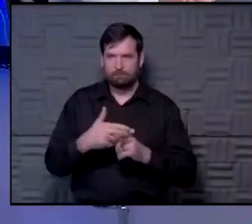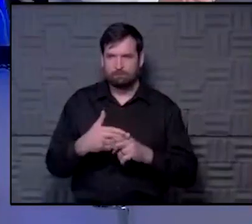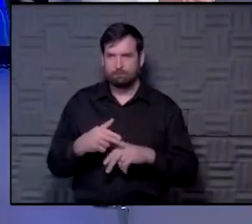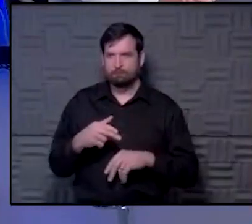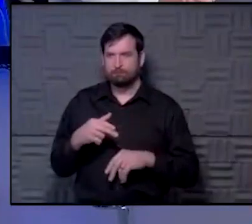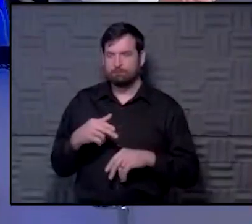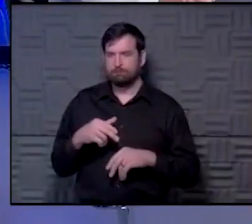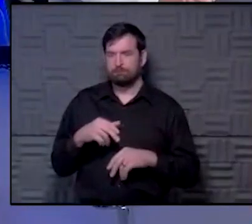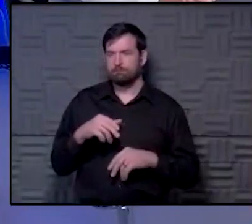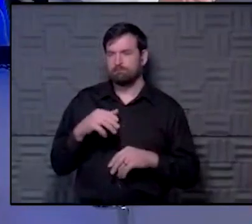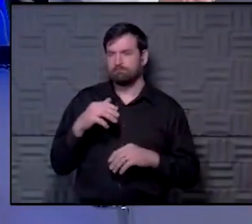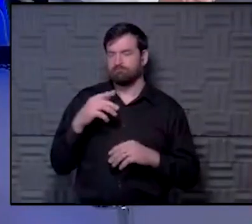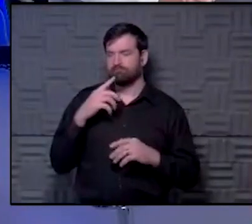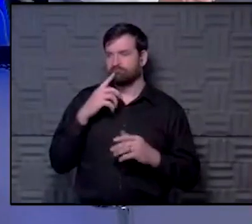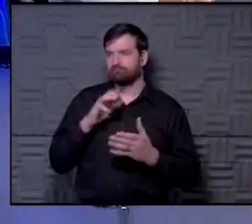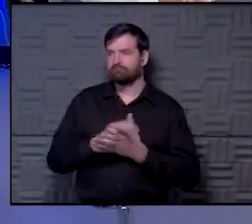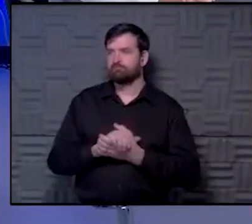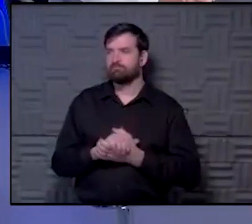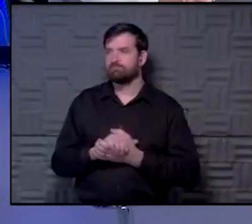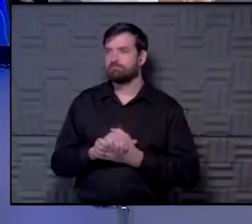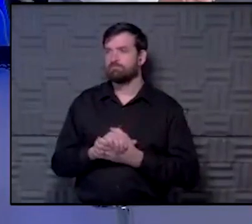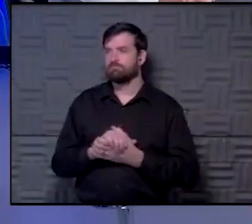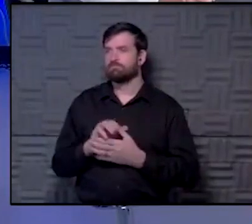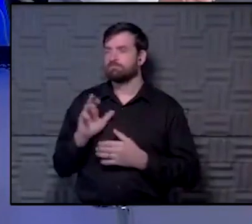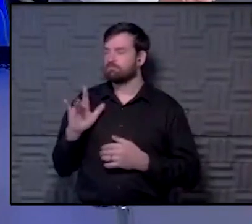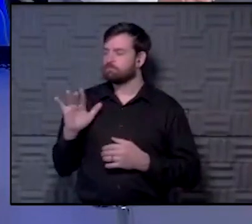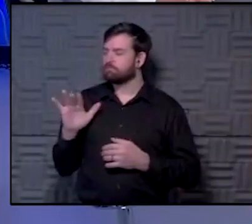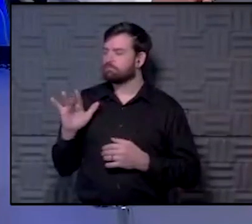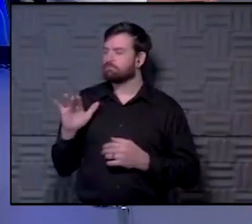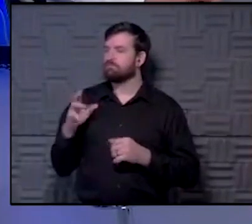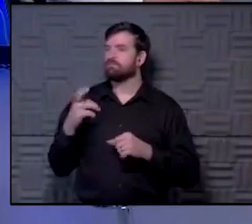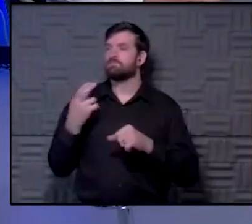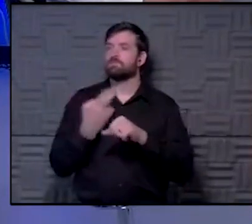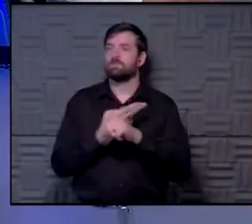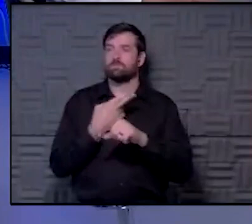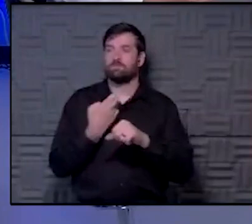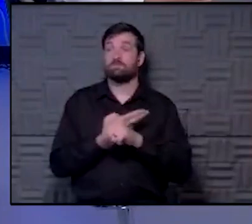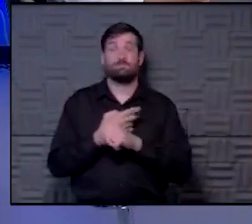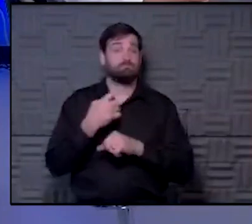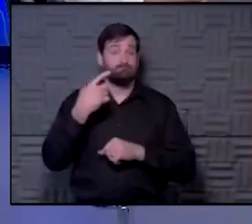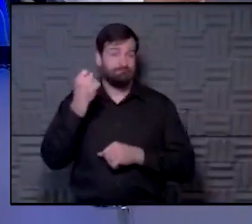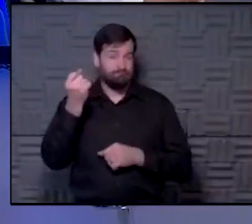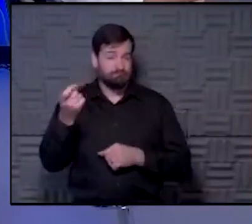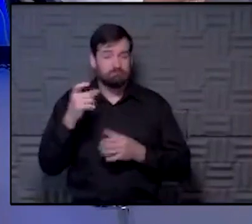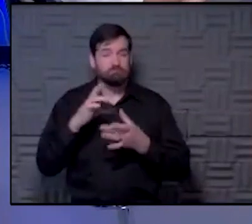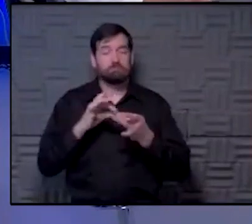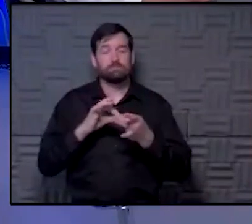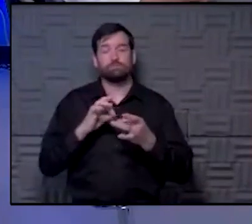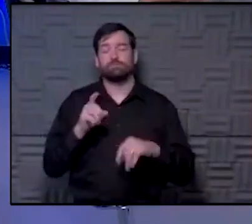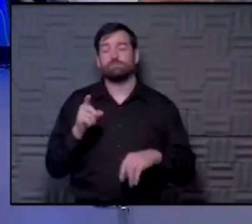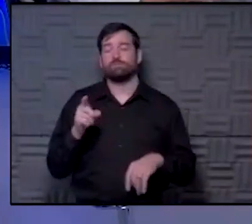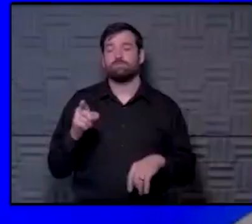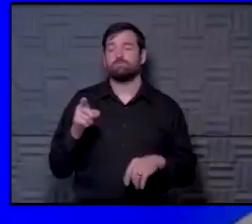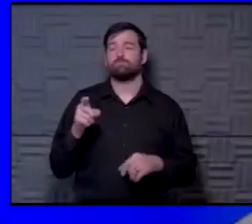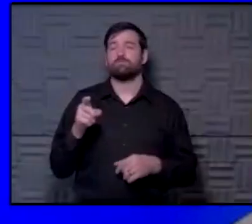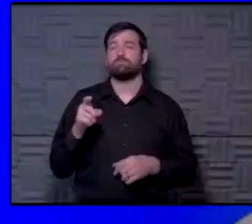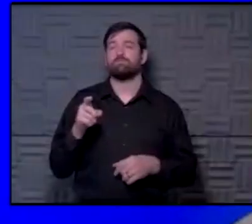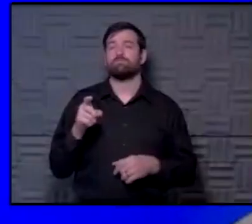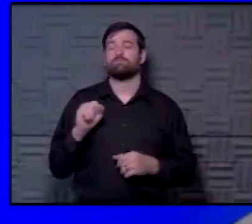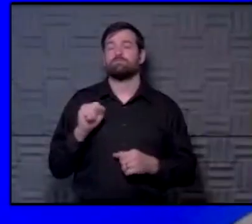The anticoagulant drug Yeah. that they used. So because you had stated earlier, there is